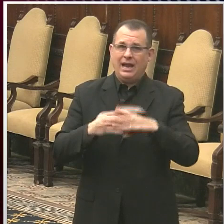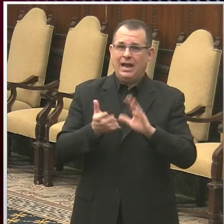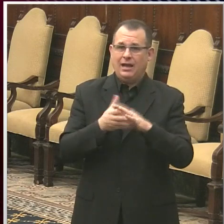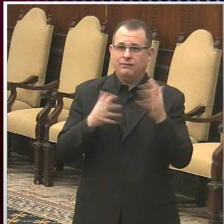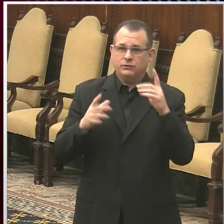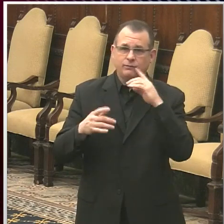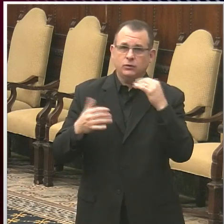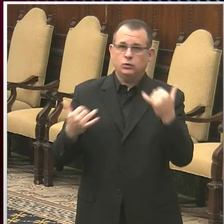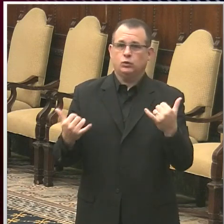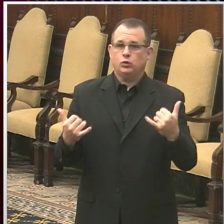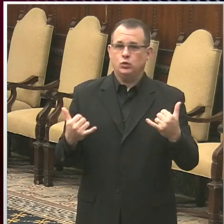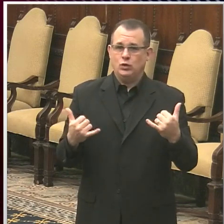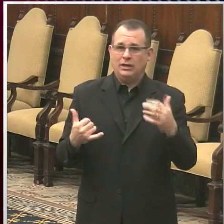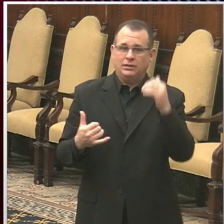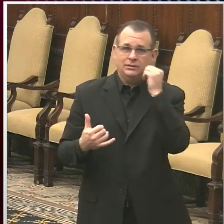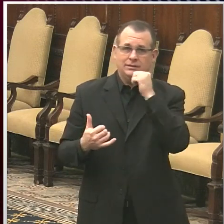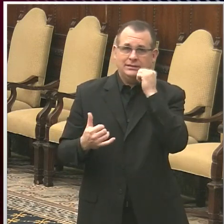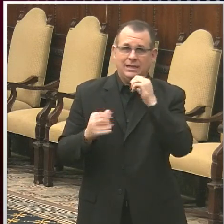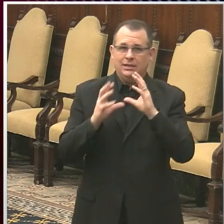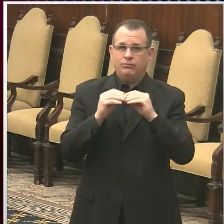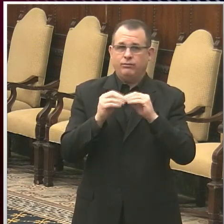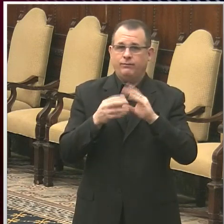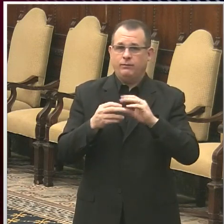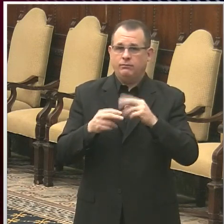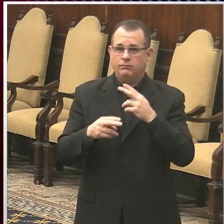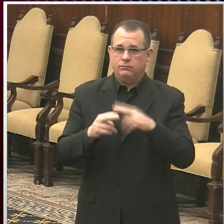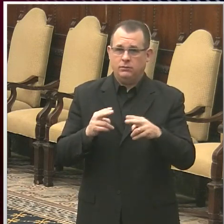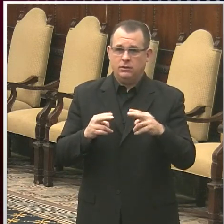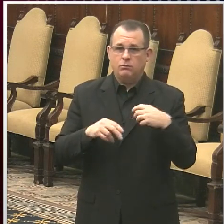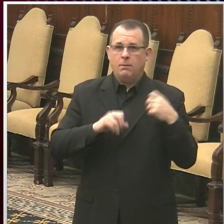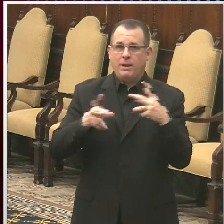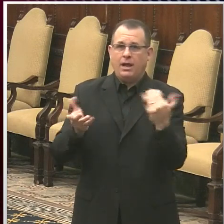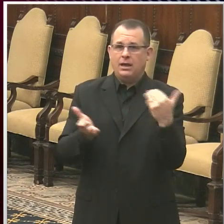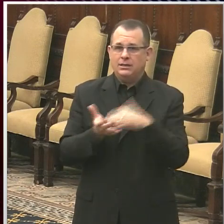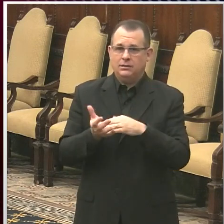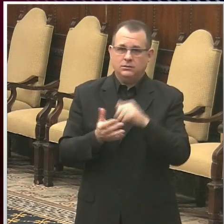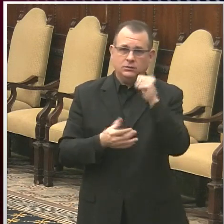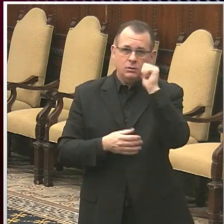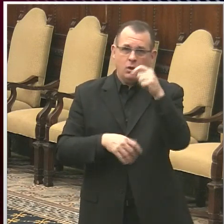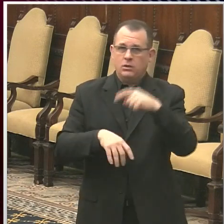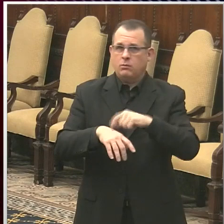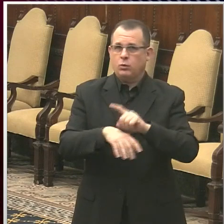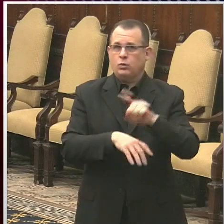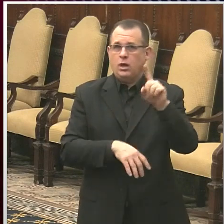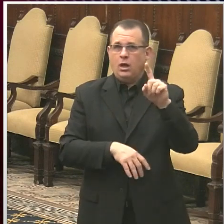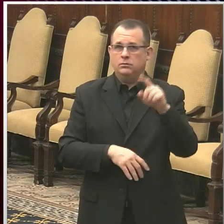today's daily briefing, and we will be back again at 1 p.m. tomorrow.